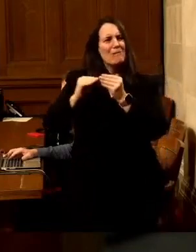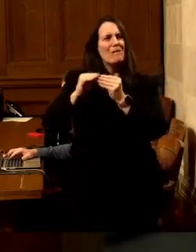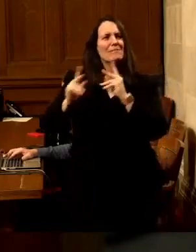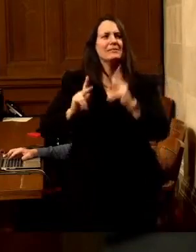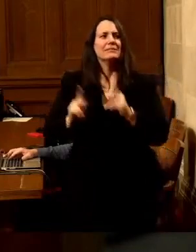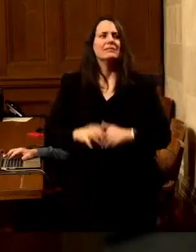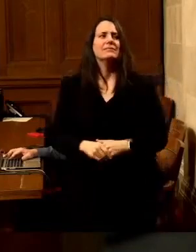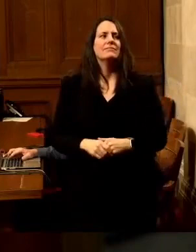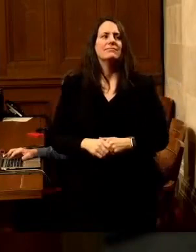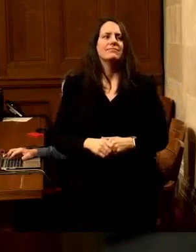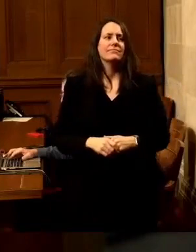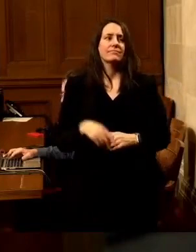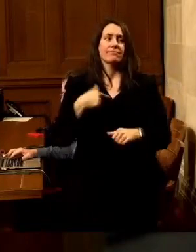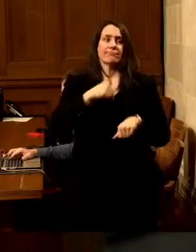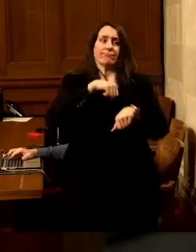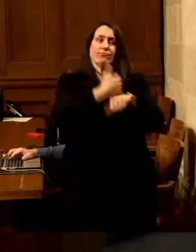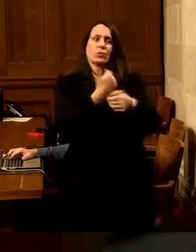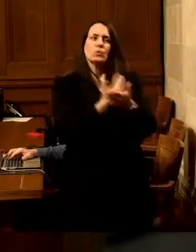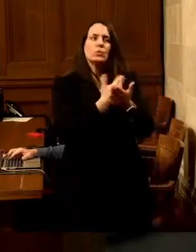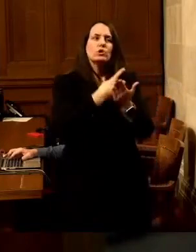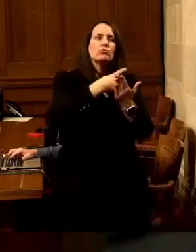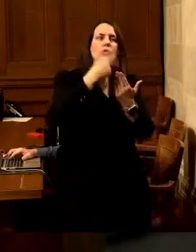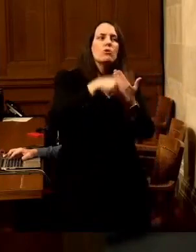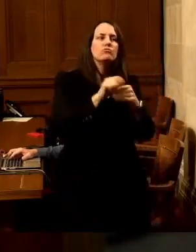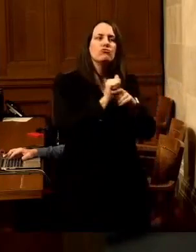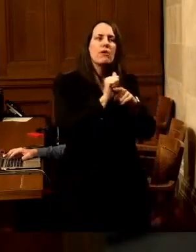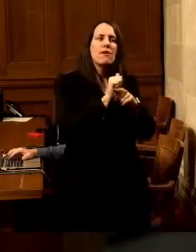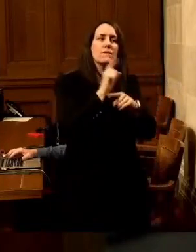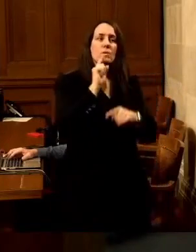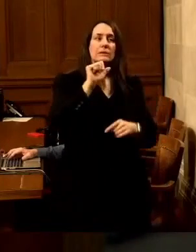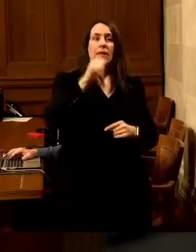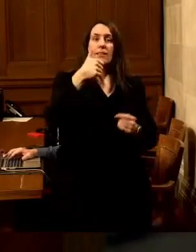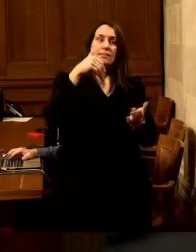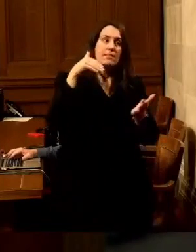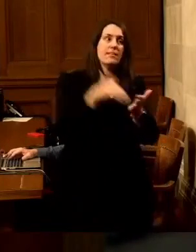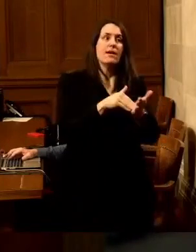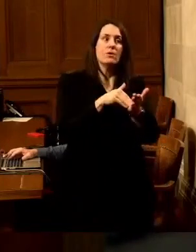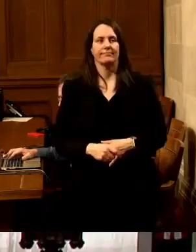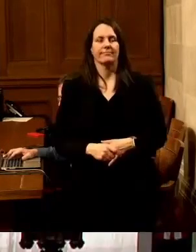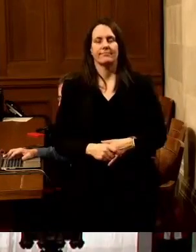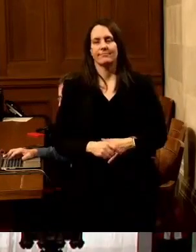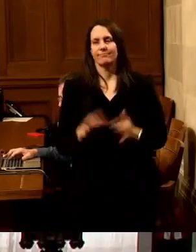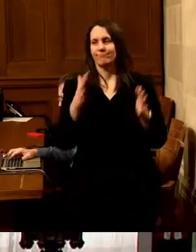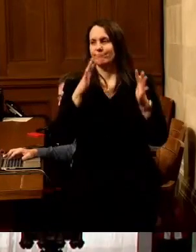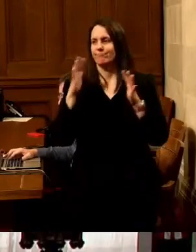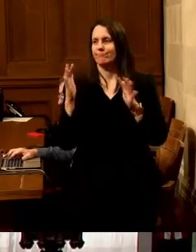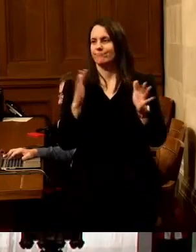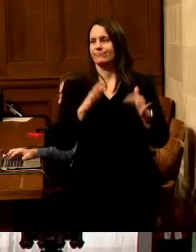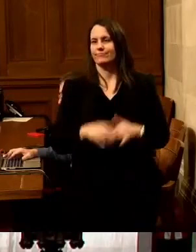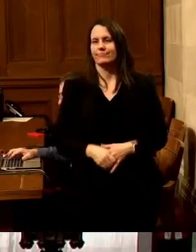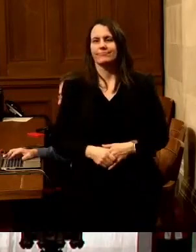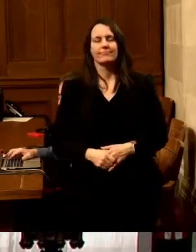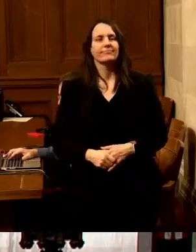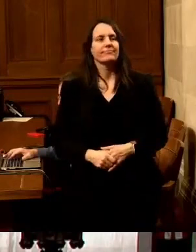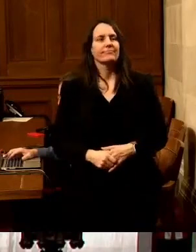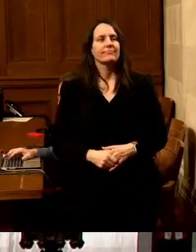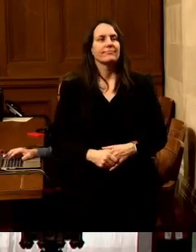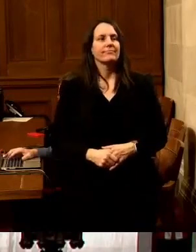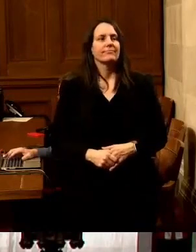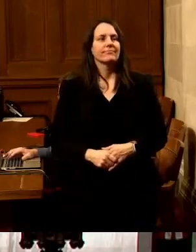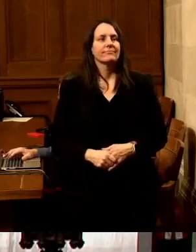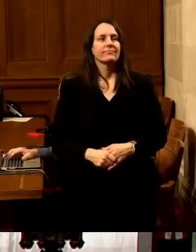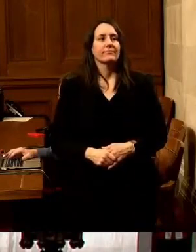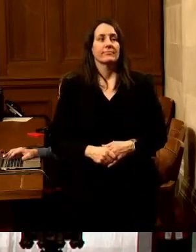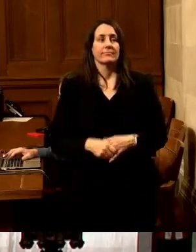10,000 certified direct care professionals to address our state's shortage of caregivers. But there's more that we have to do to address